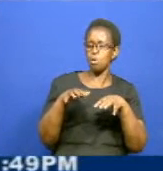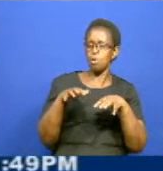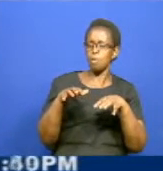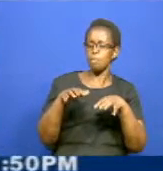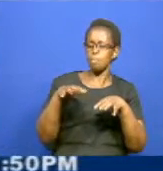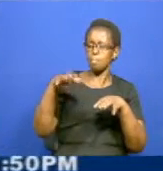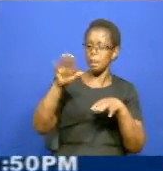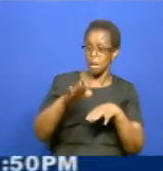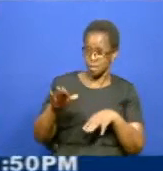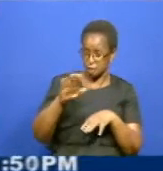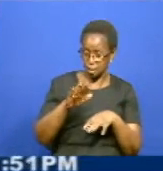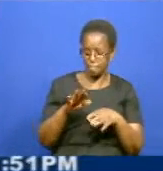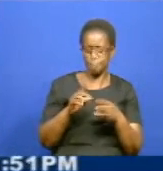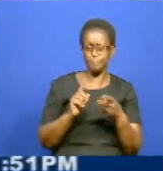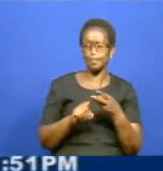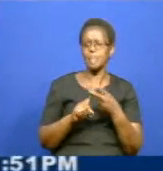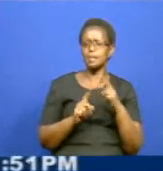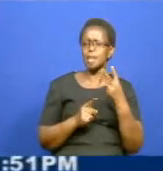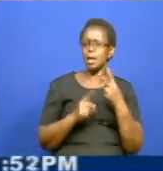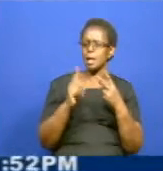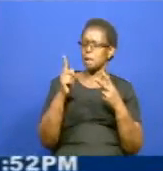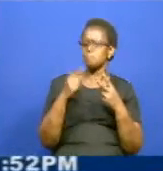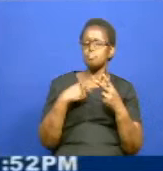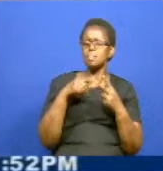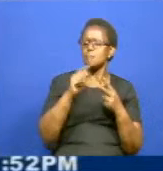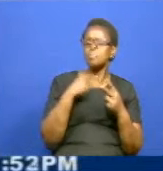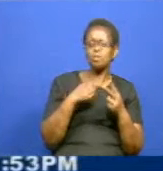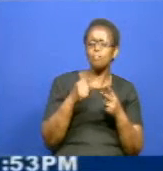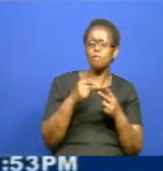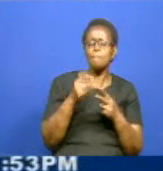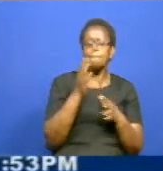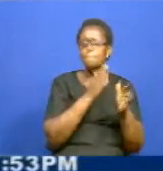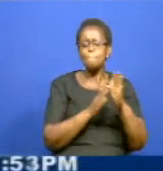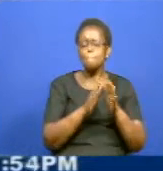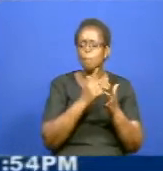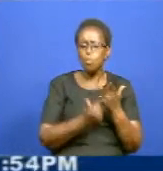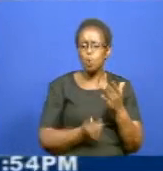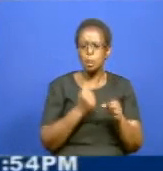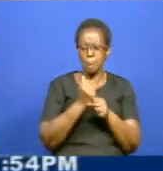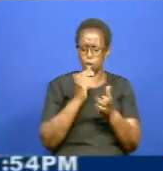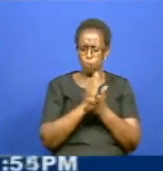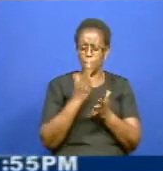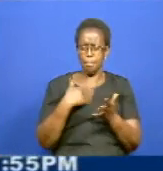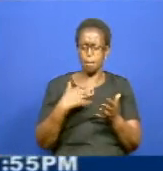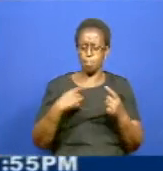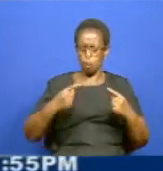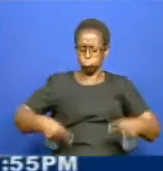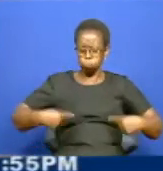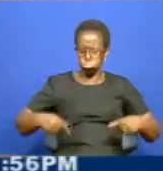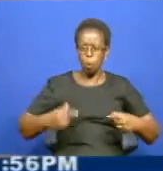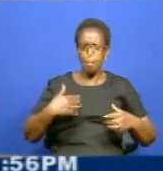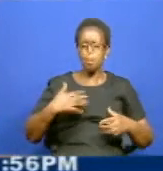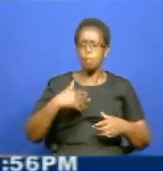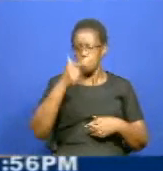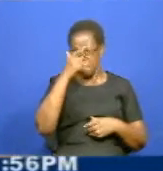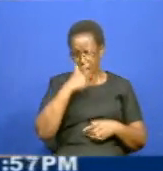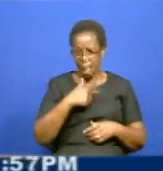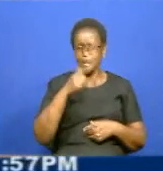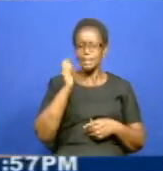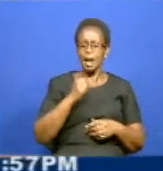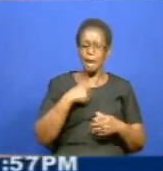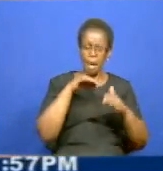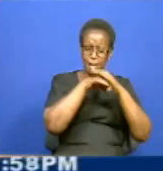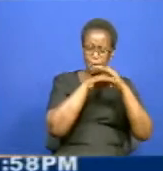place to ensure that wheelchair users, crutch users, and the visually impaired can access the washrooms